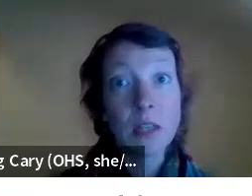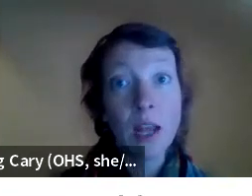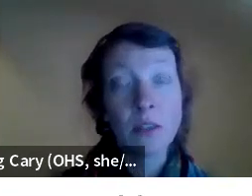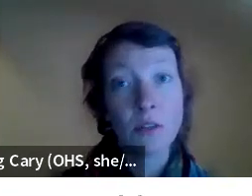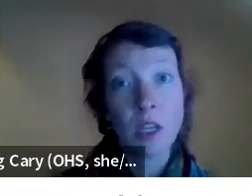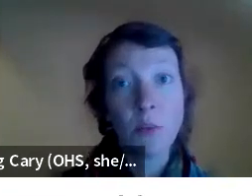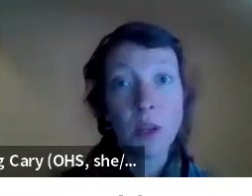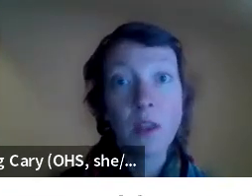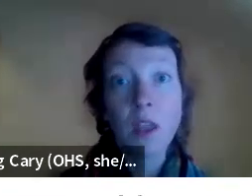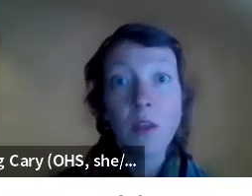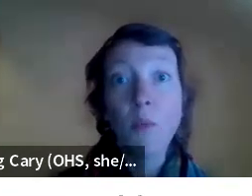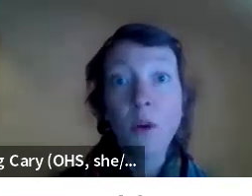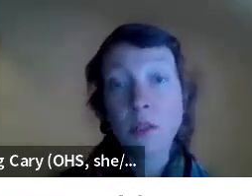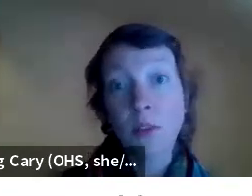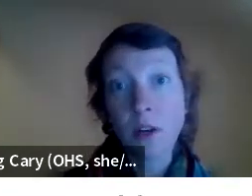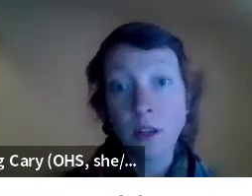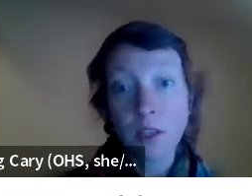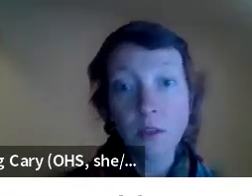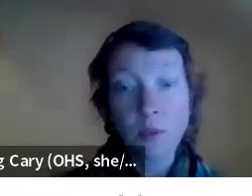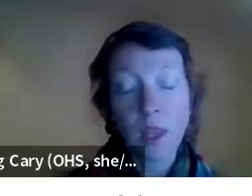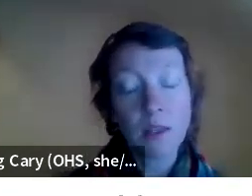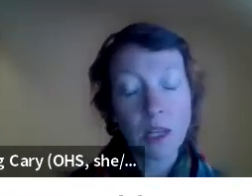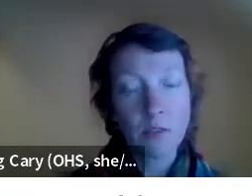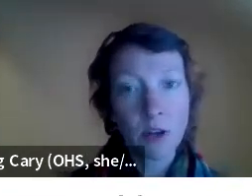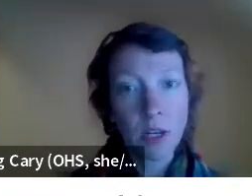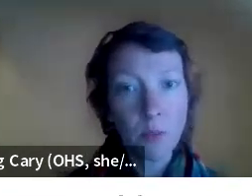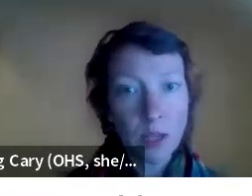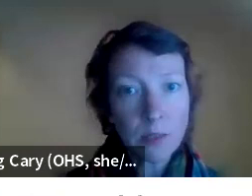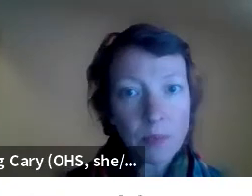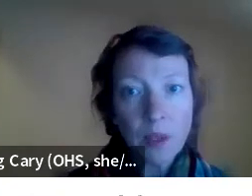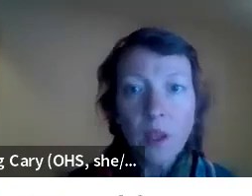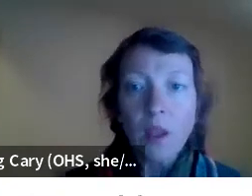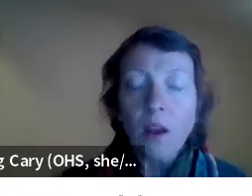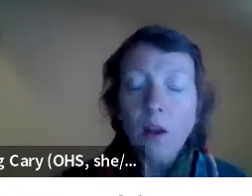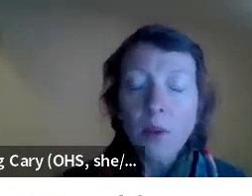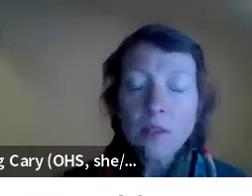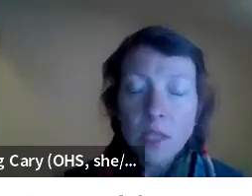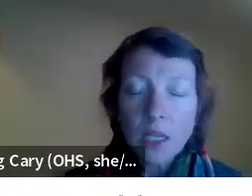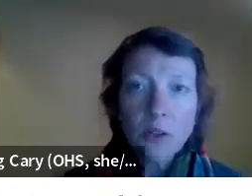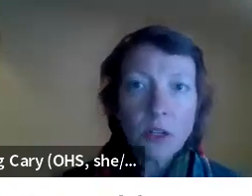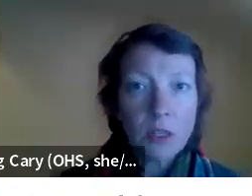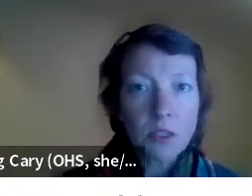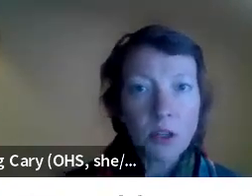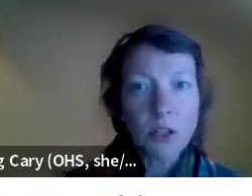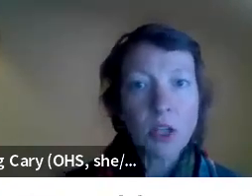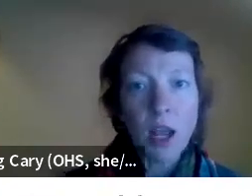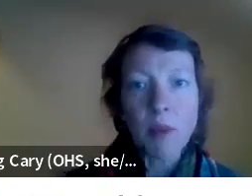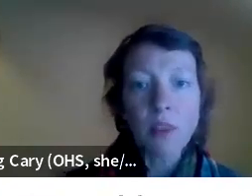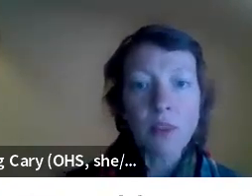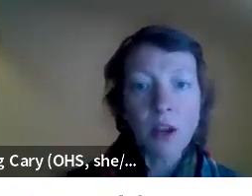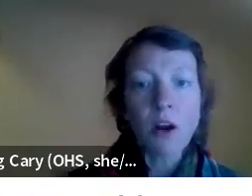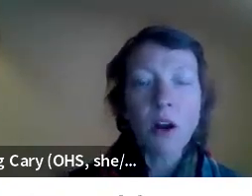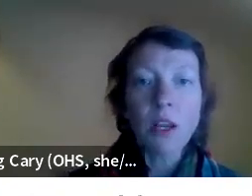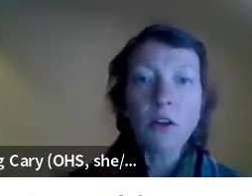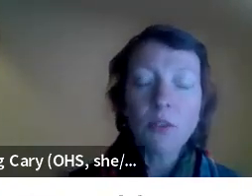is not associated with more severe illness than the Delta variant was. We are seeing, though, during this surge